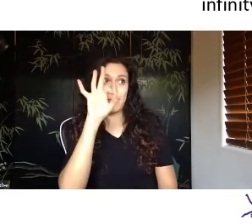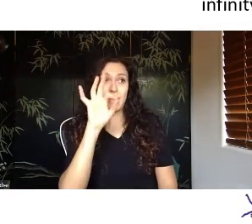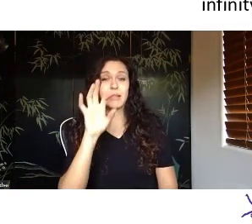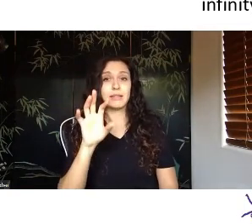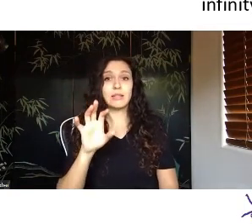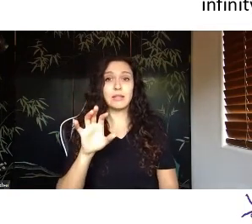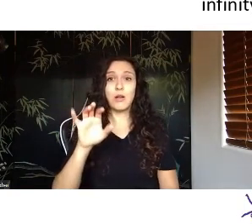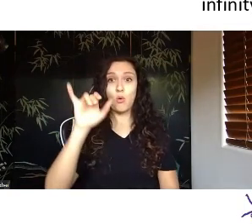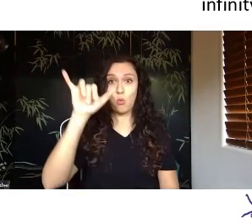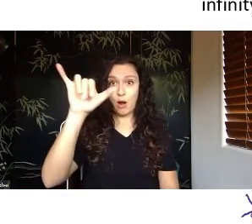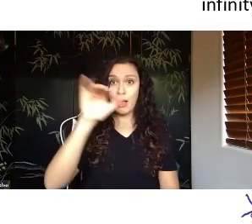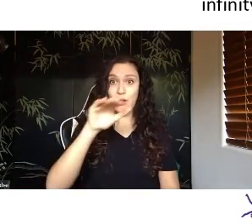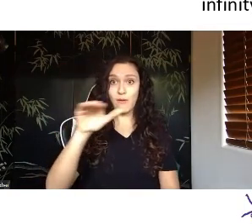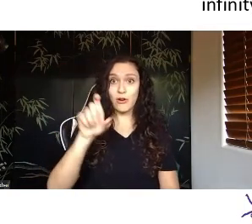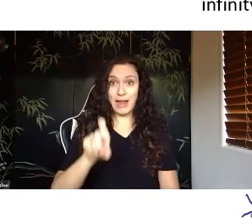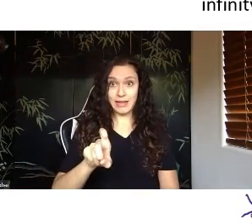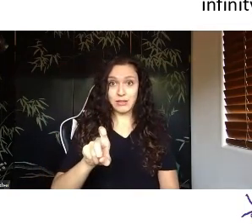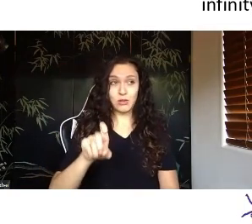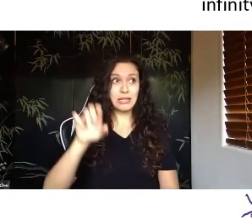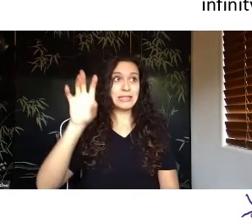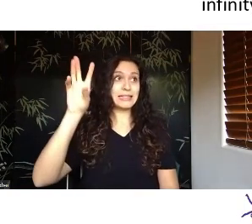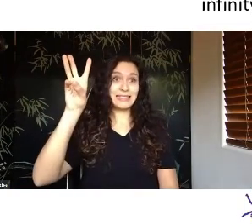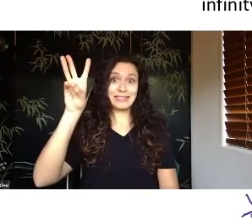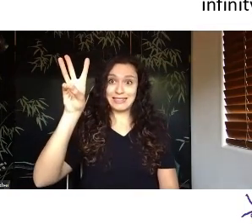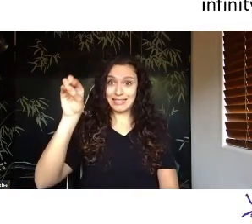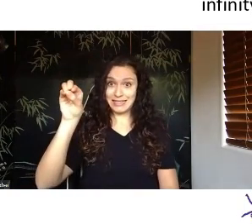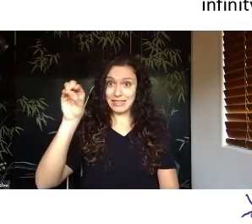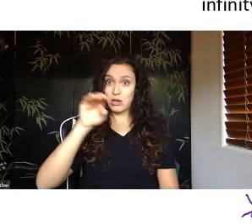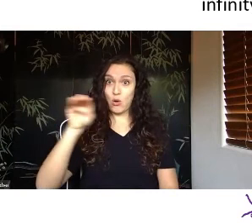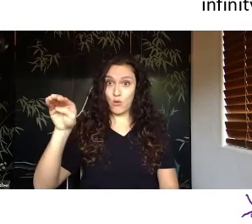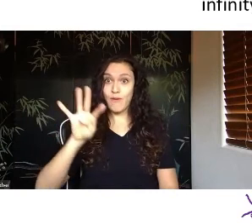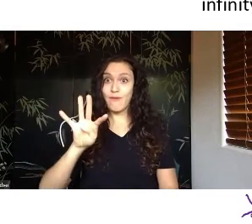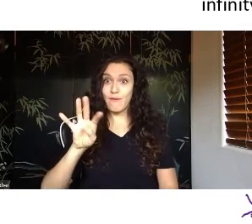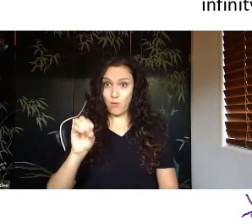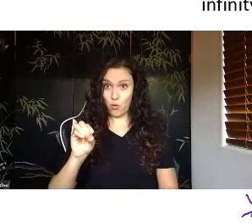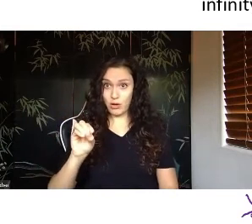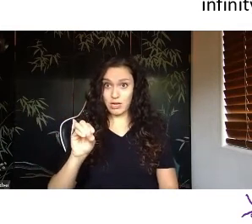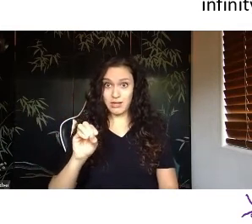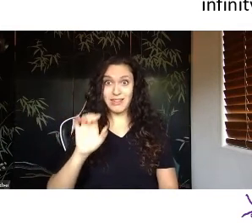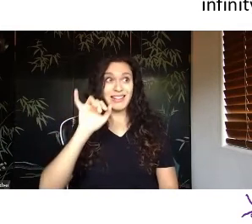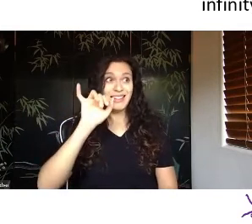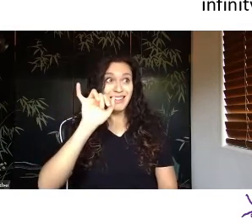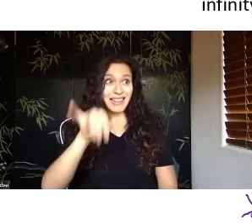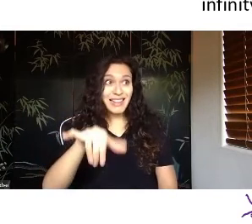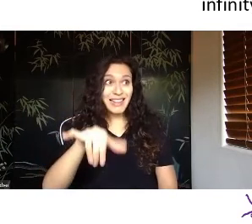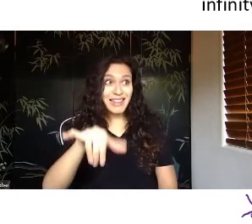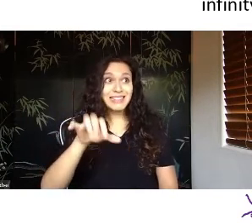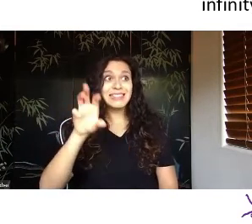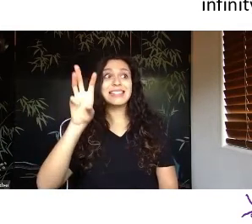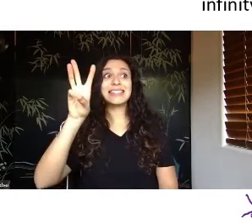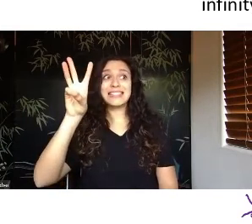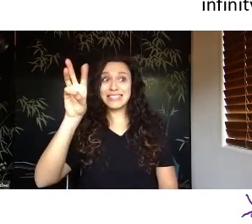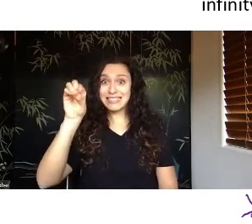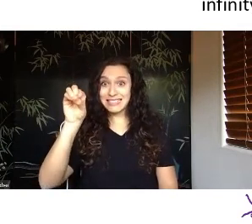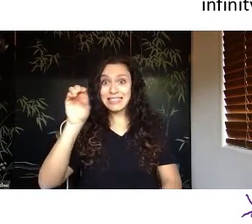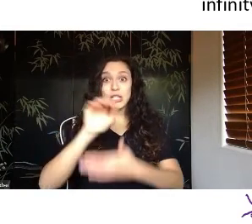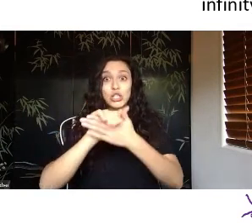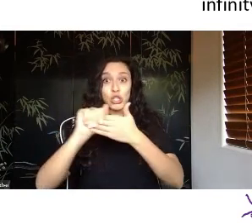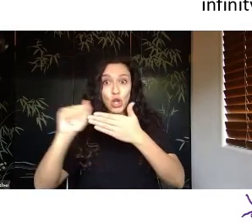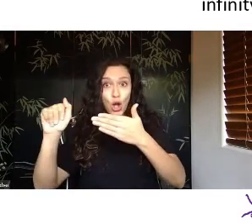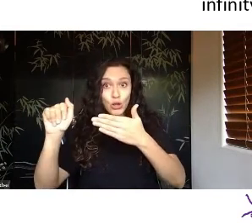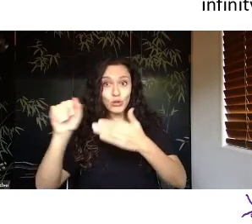equals 60 over 40. All right, and that is $60 over 40